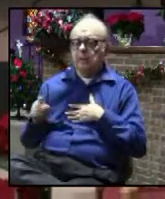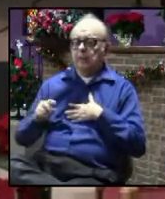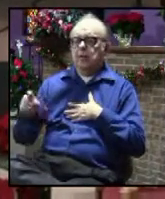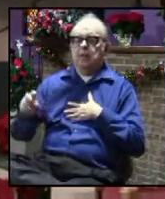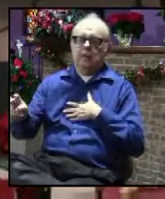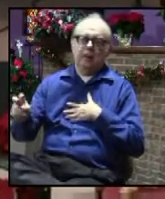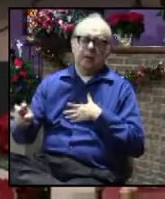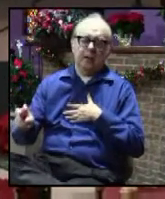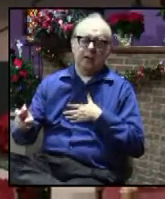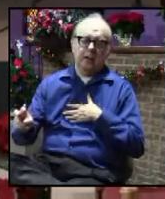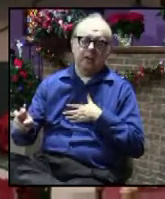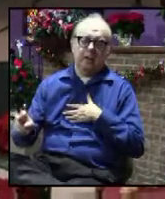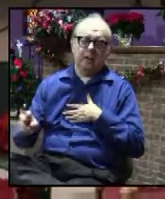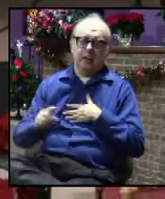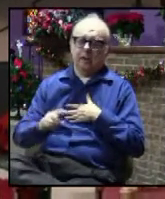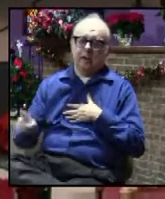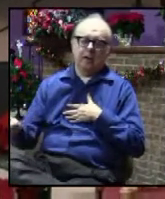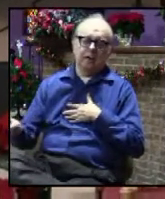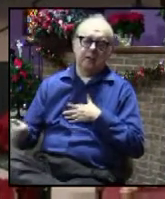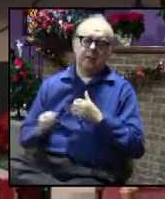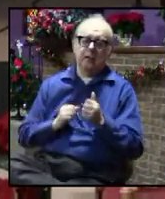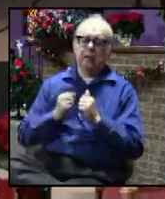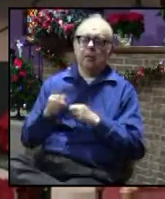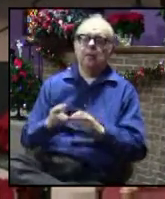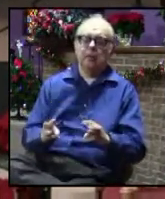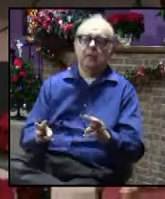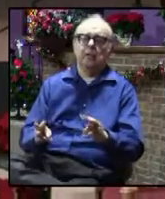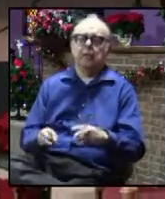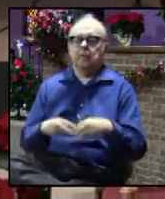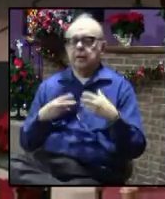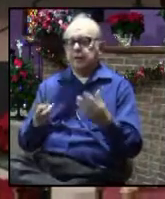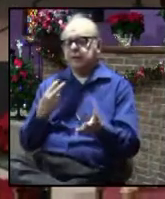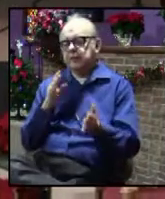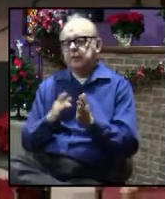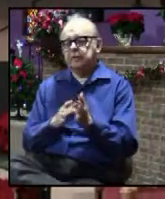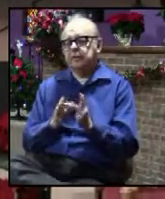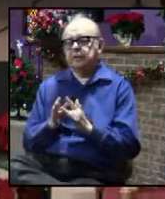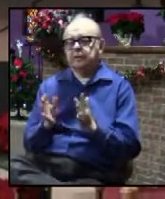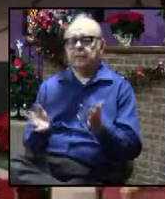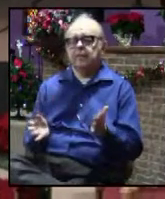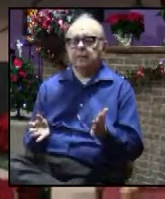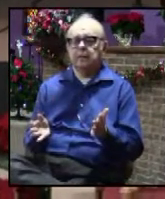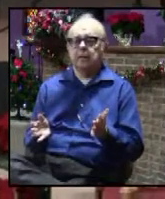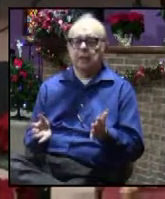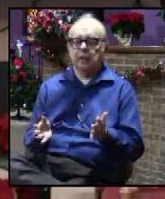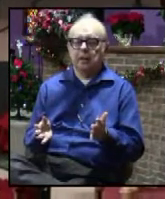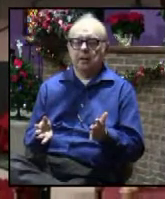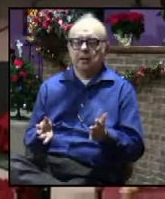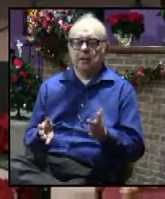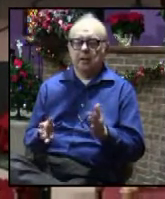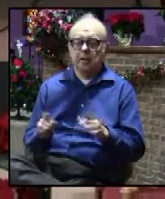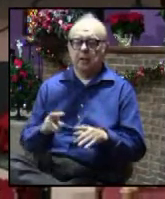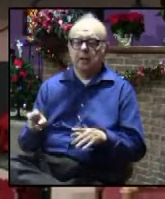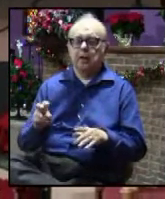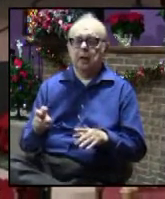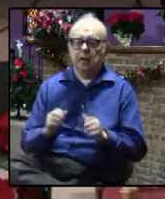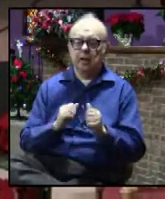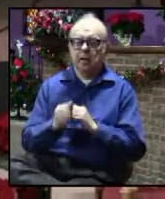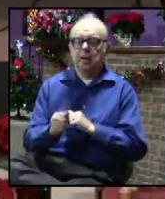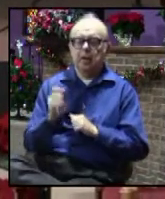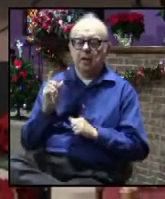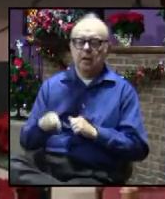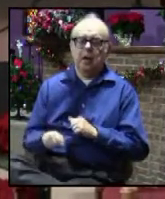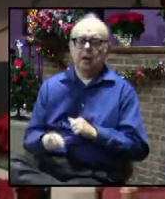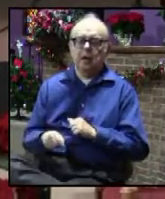from a long way to come to see Jesus. And as they traveled afar, they had